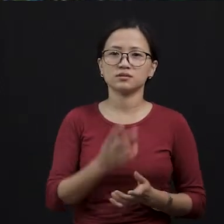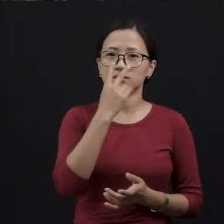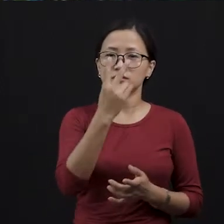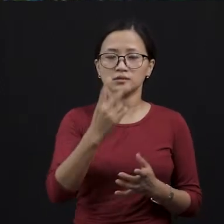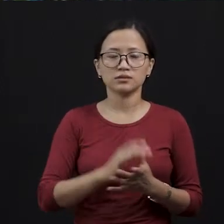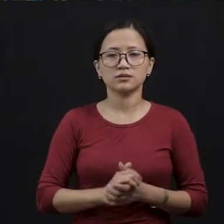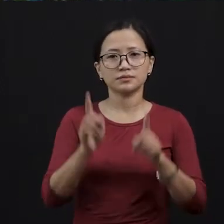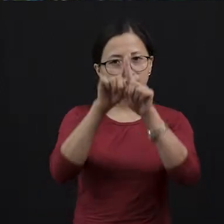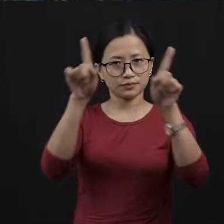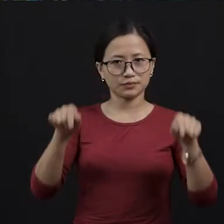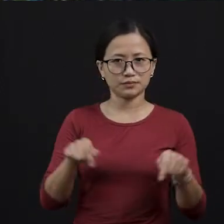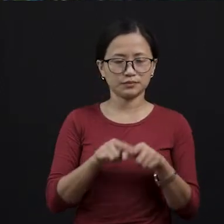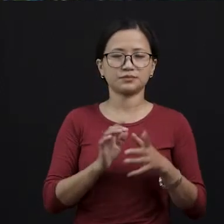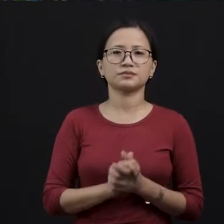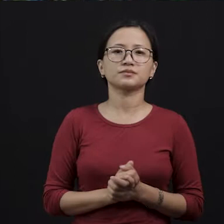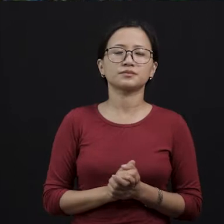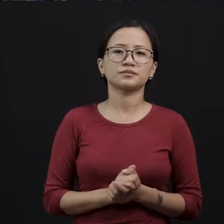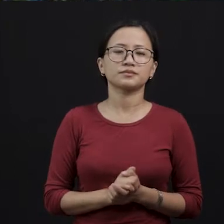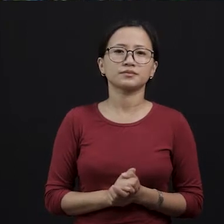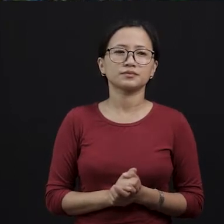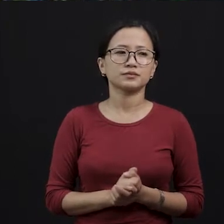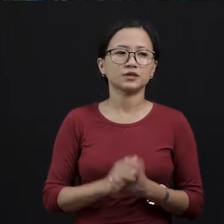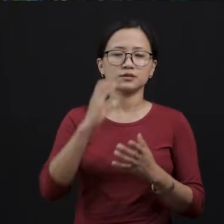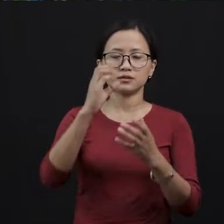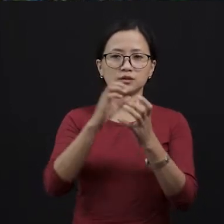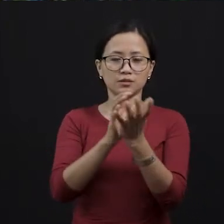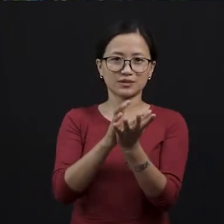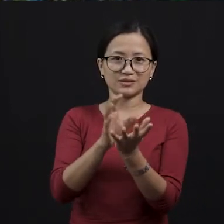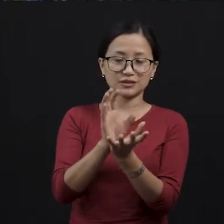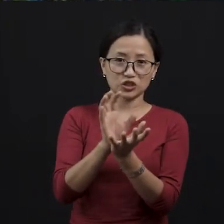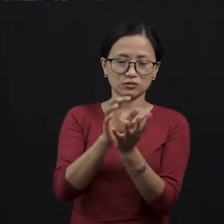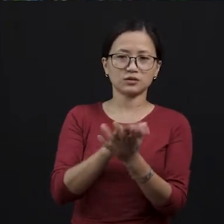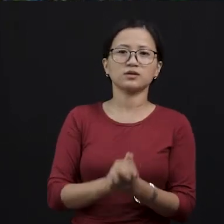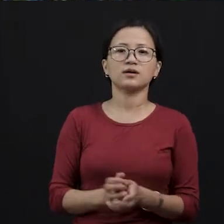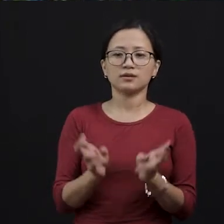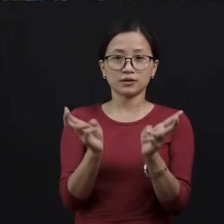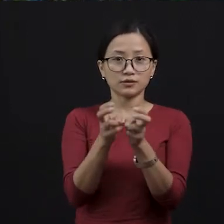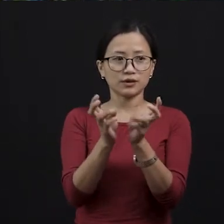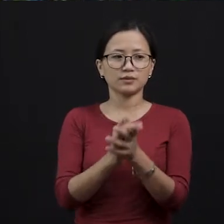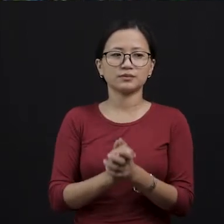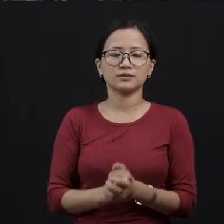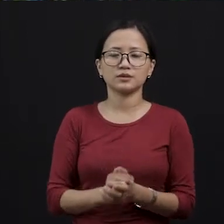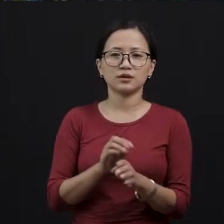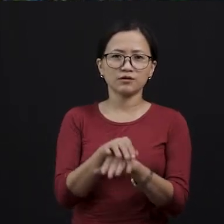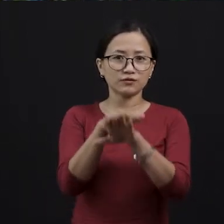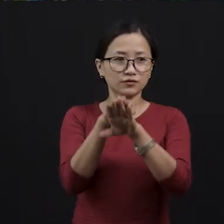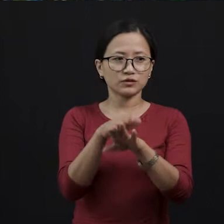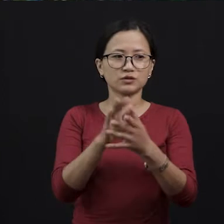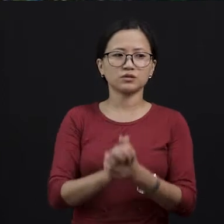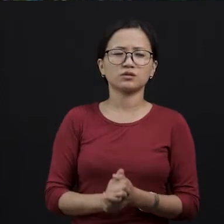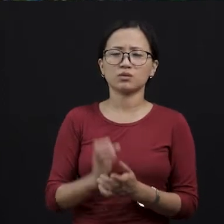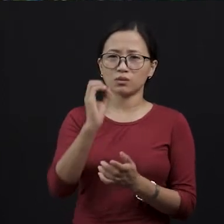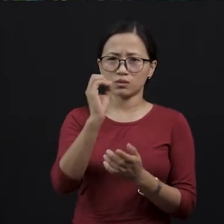sea animals, they are, like the clams, crab, fish, seal,